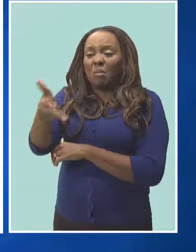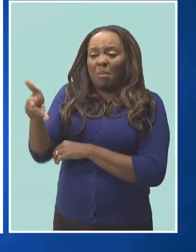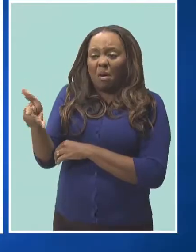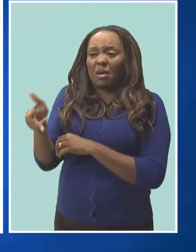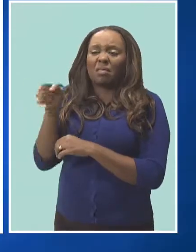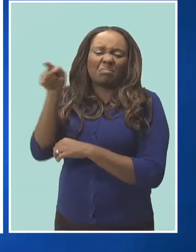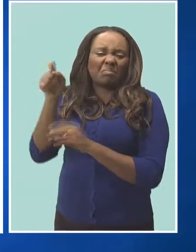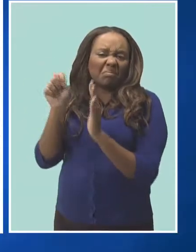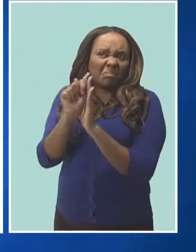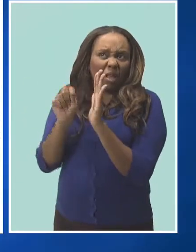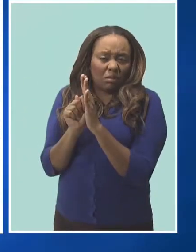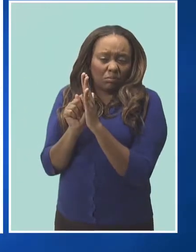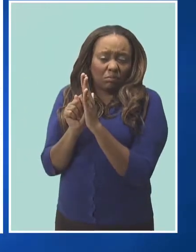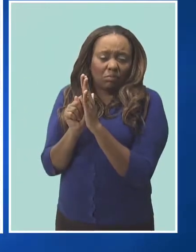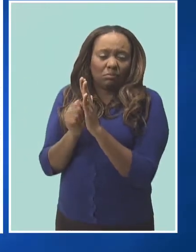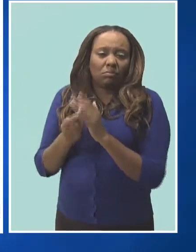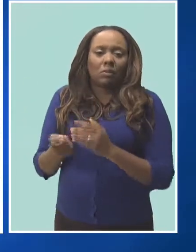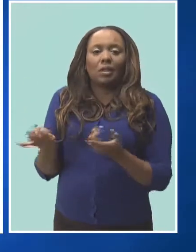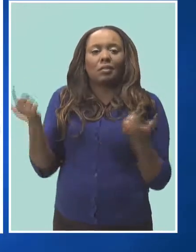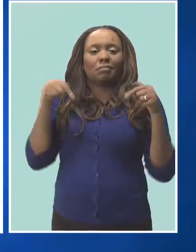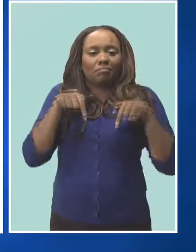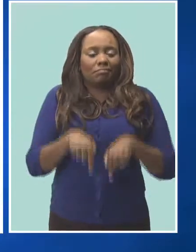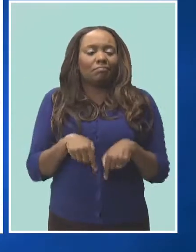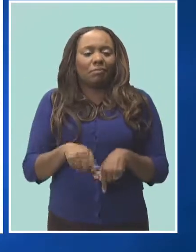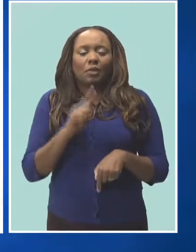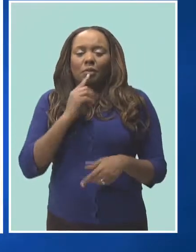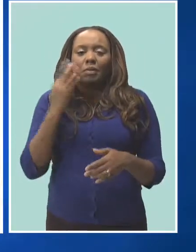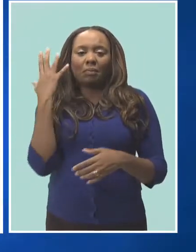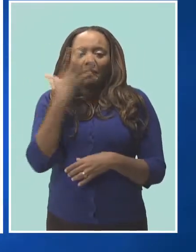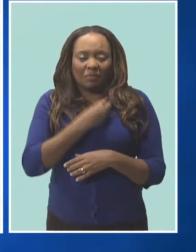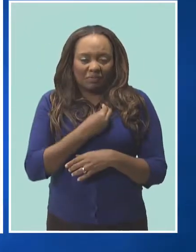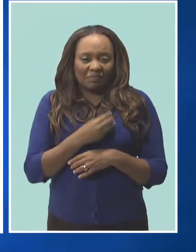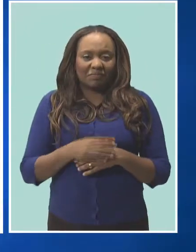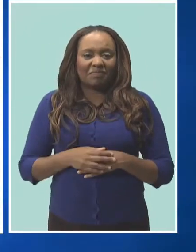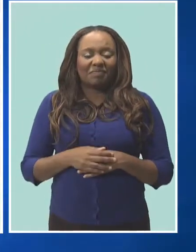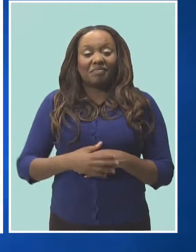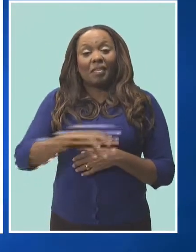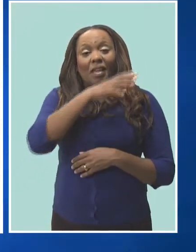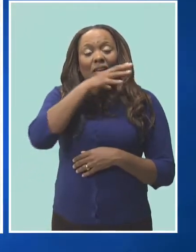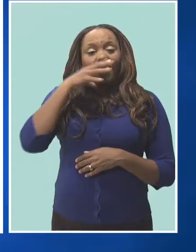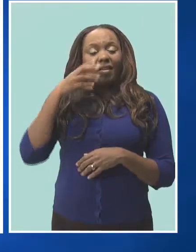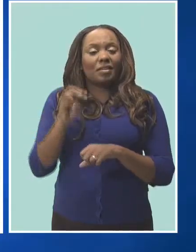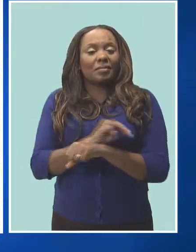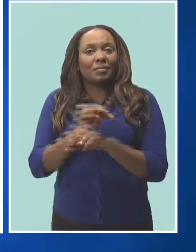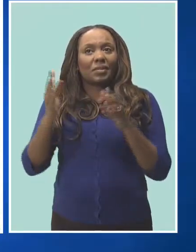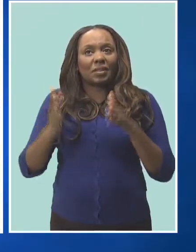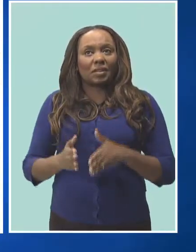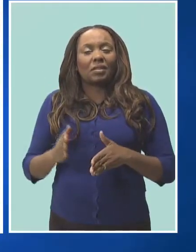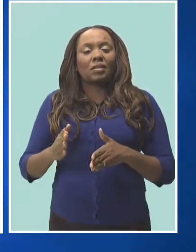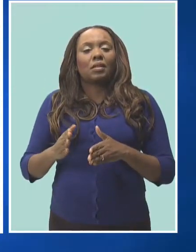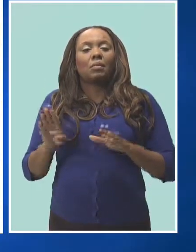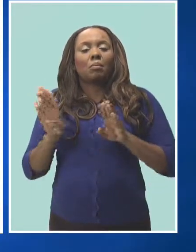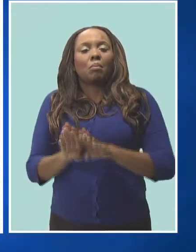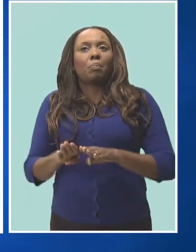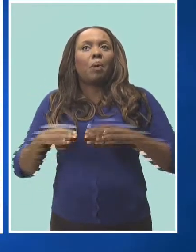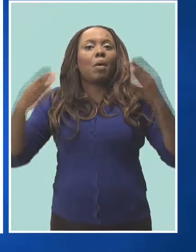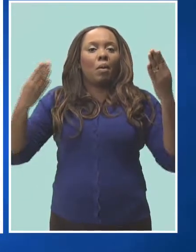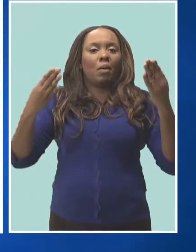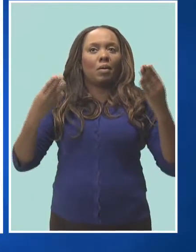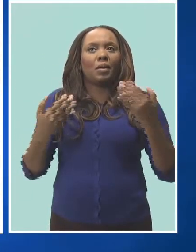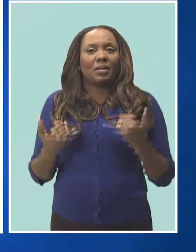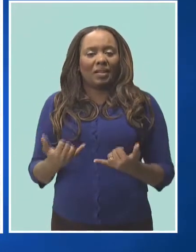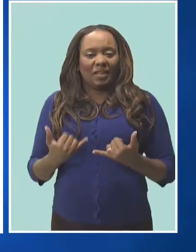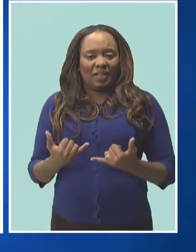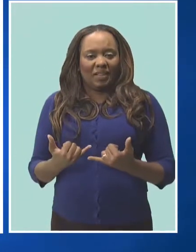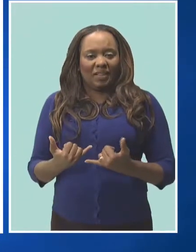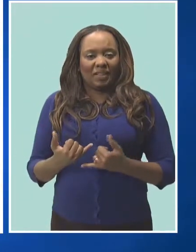the atmosphere up there, so down here it's really beautiful. Agriculture Minister Indar Weir officially declared the market open.